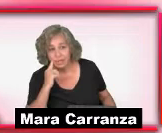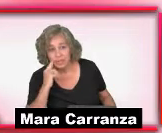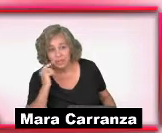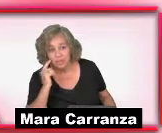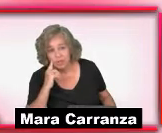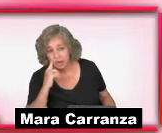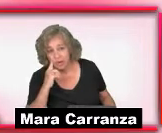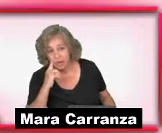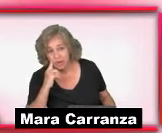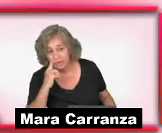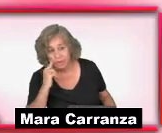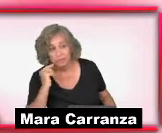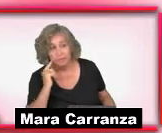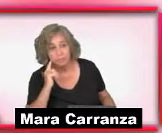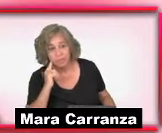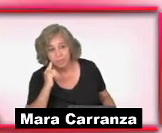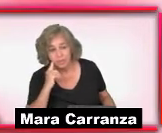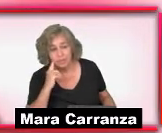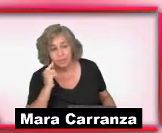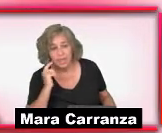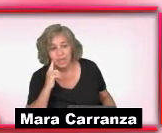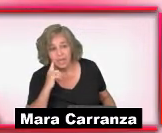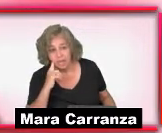there's some things that are not forgivable.